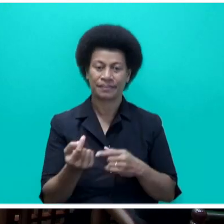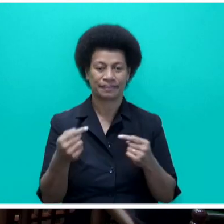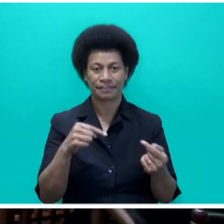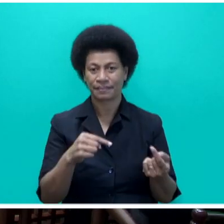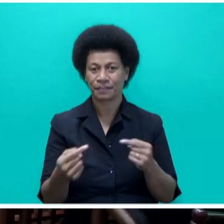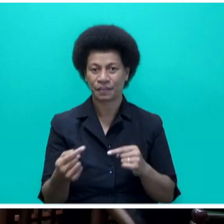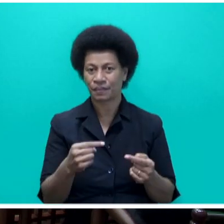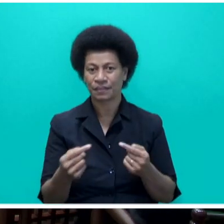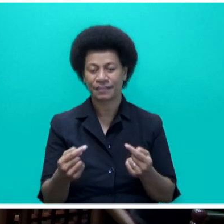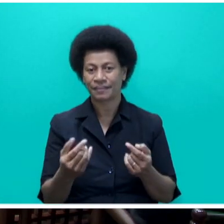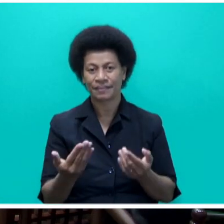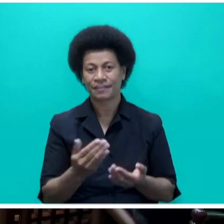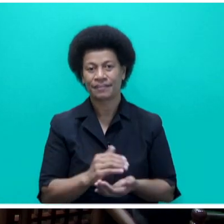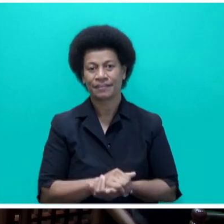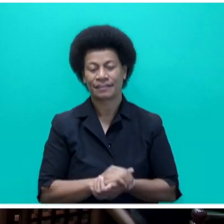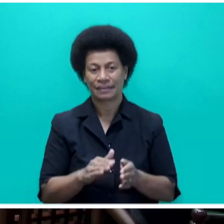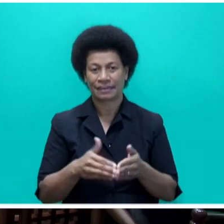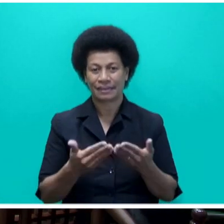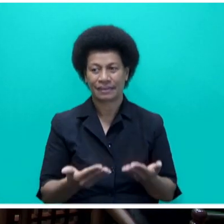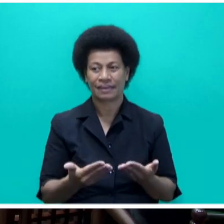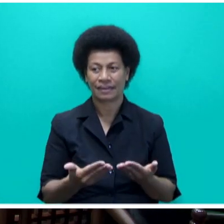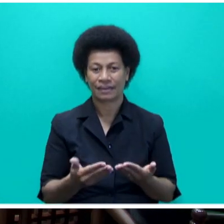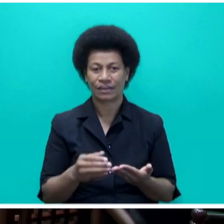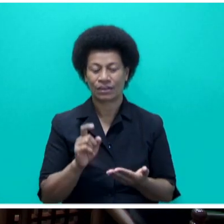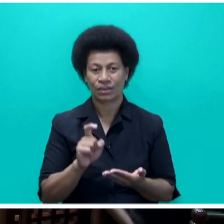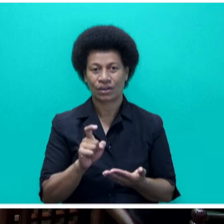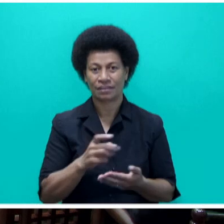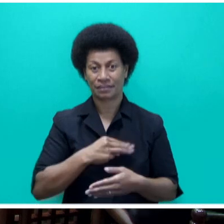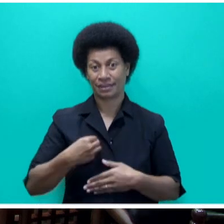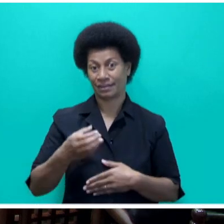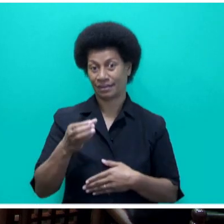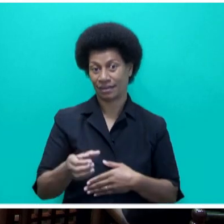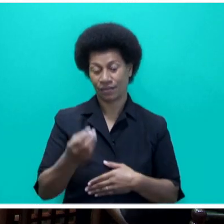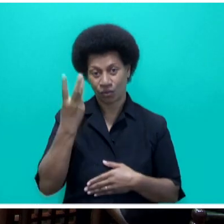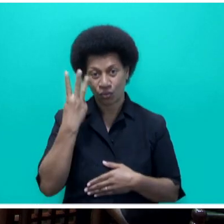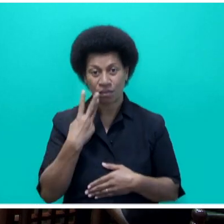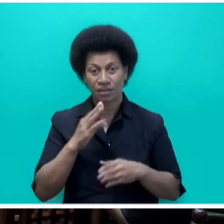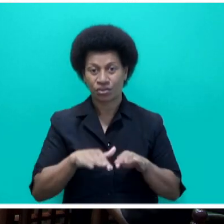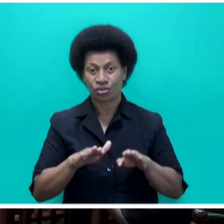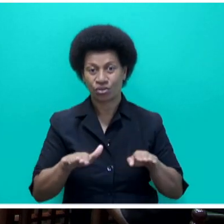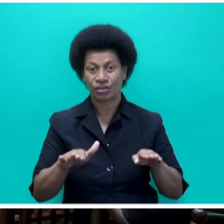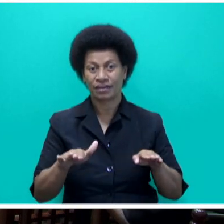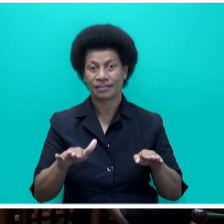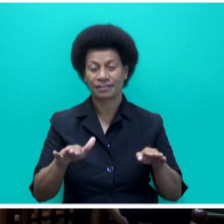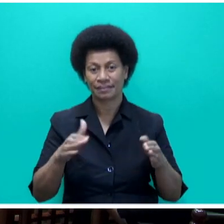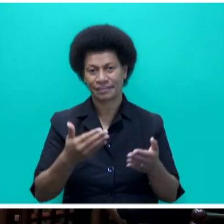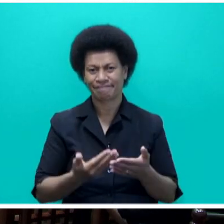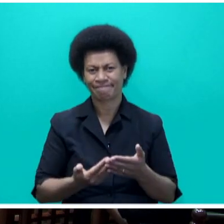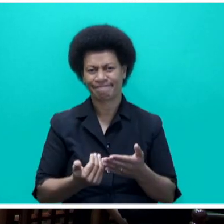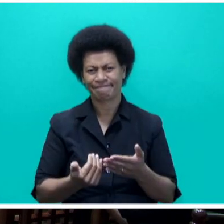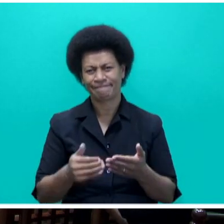And I now call upon the Minister for Women, Children and Poverty Alleviation, the Honourable